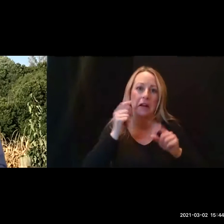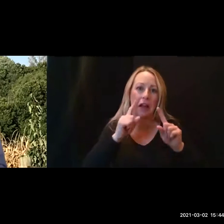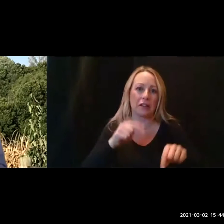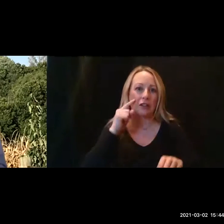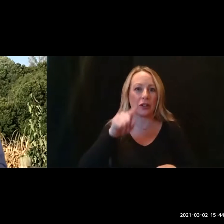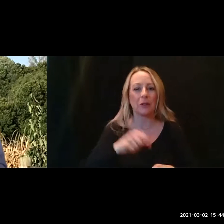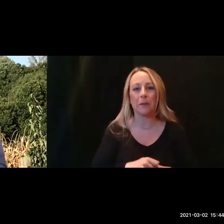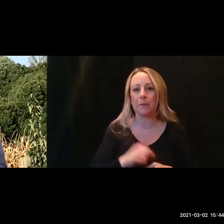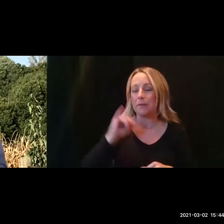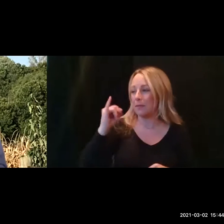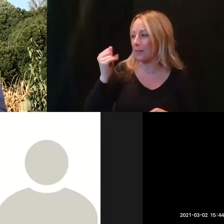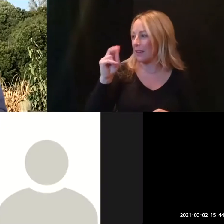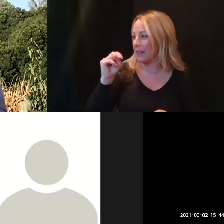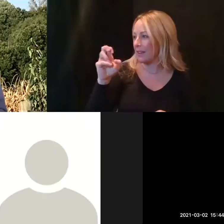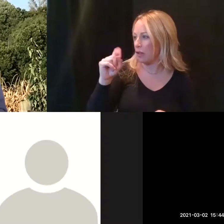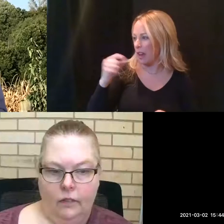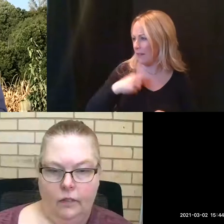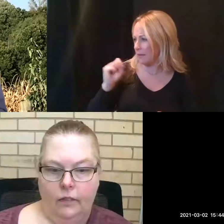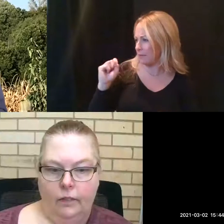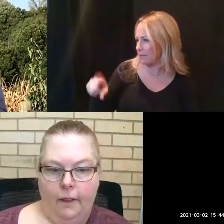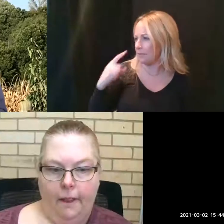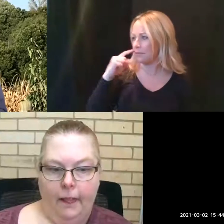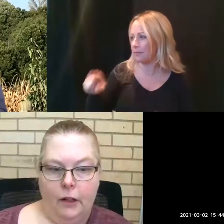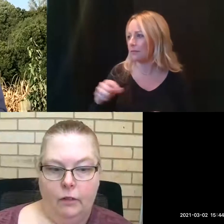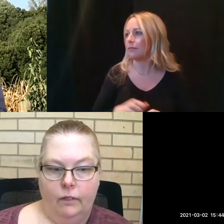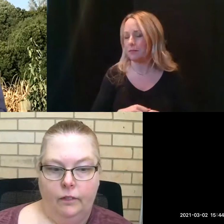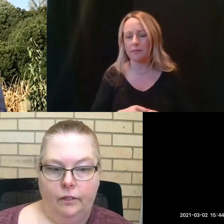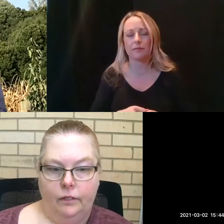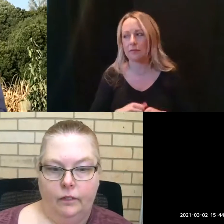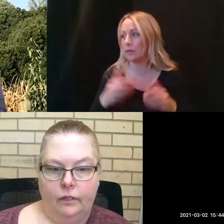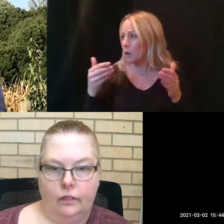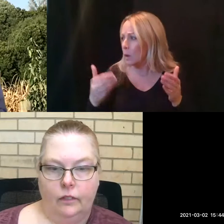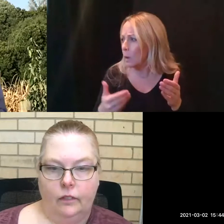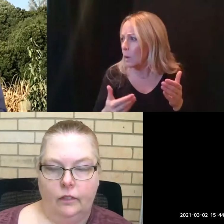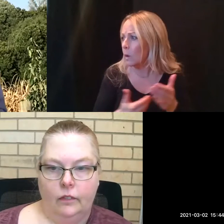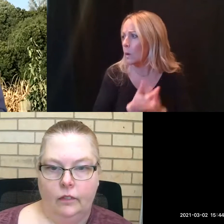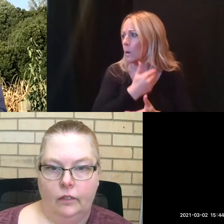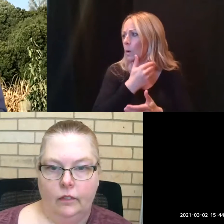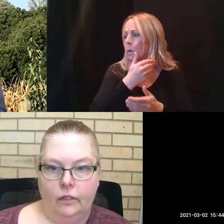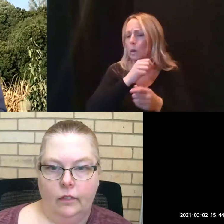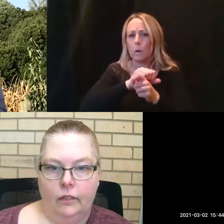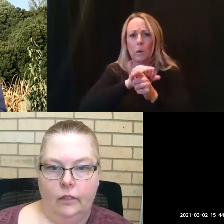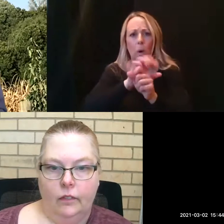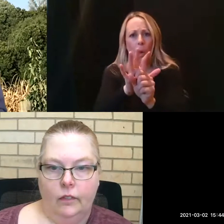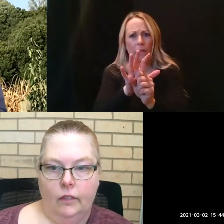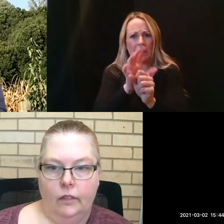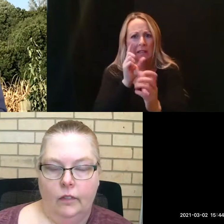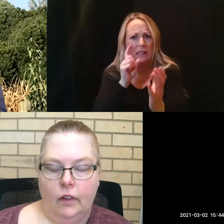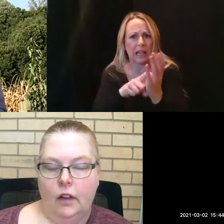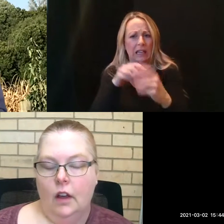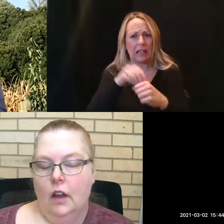Janet, there's a question for you for Rock Island County. They're hearing about a new strain of COVID detected in Rock Island County. Can you please